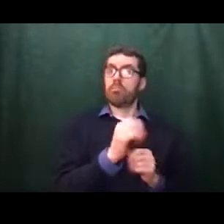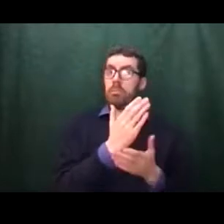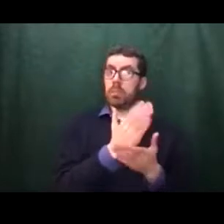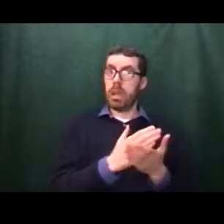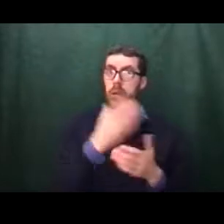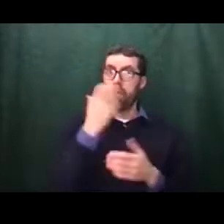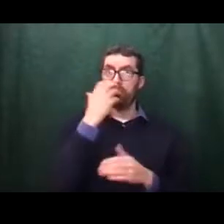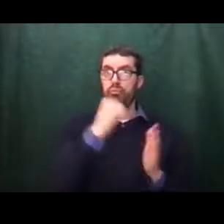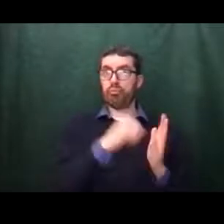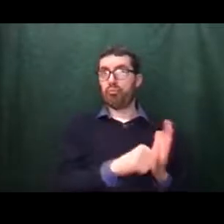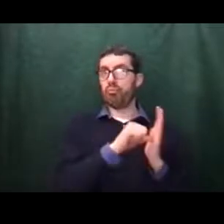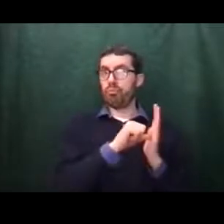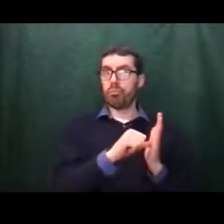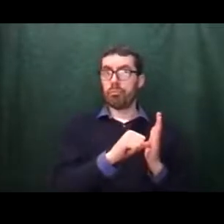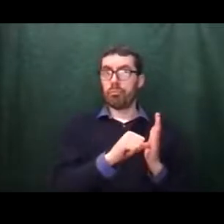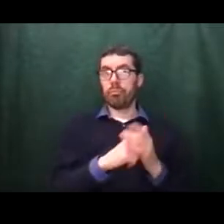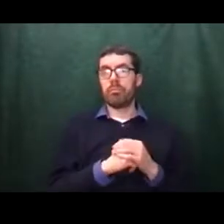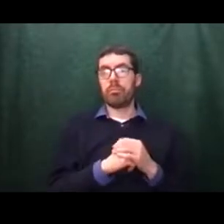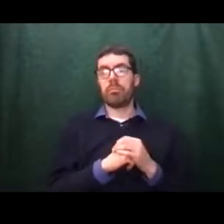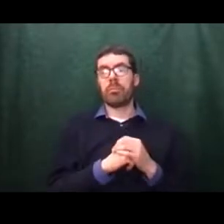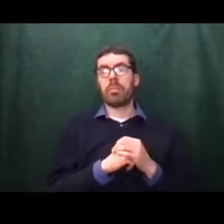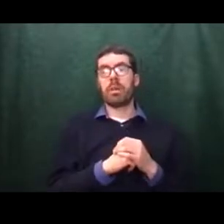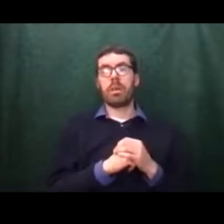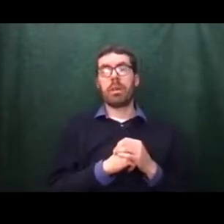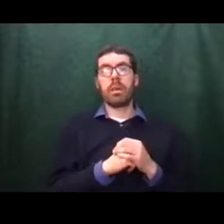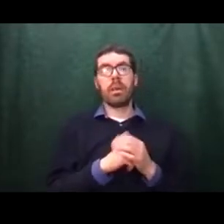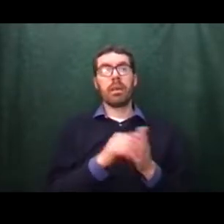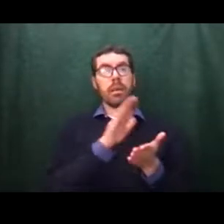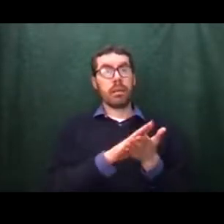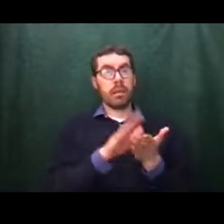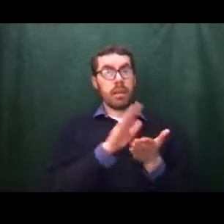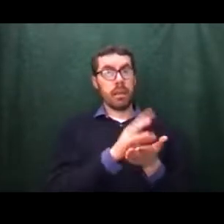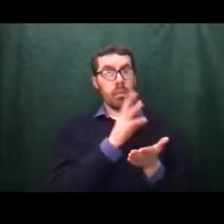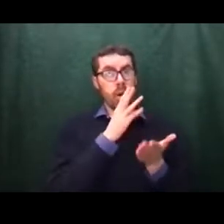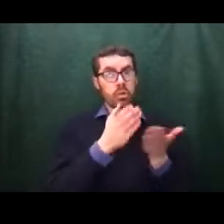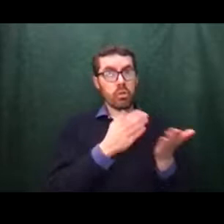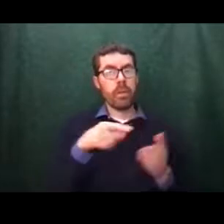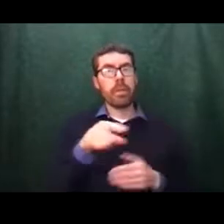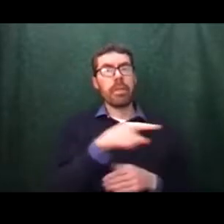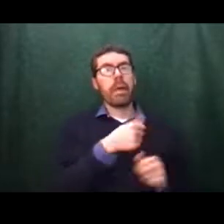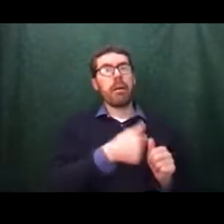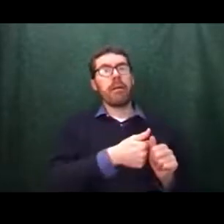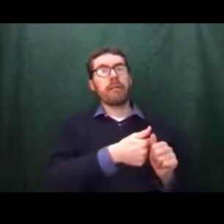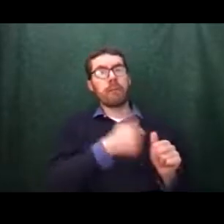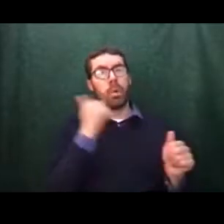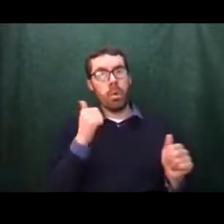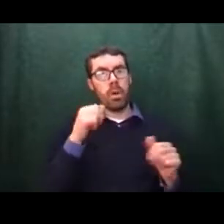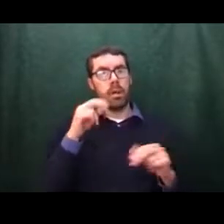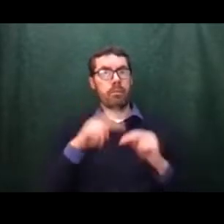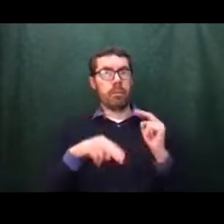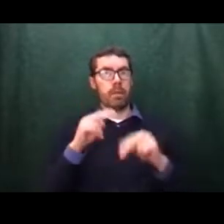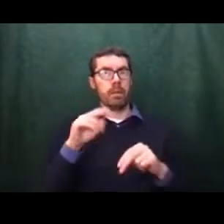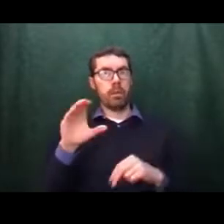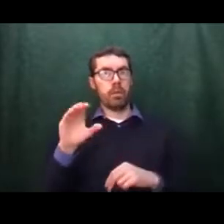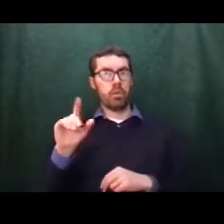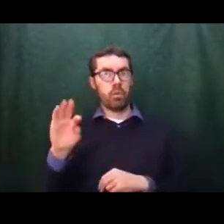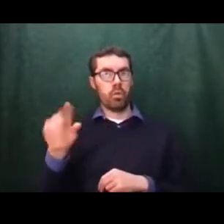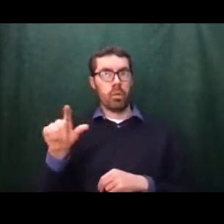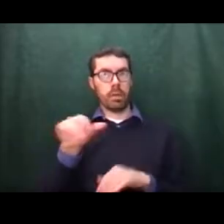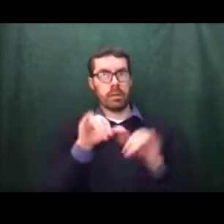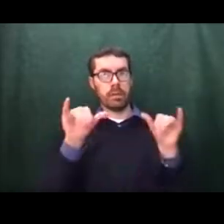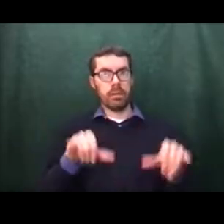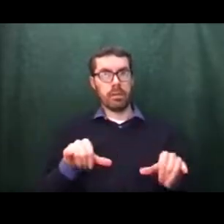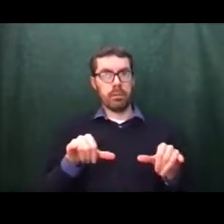really impressive. I mean, the fact that Clean Water Services avoided building a cooling system by planting, I